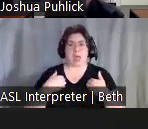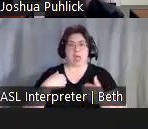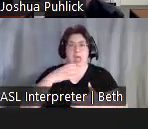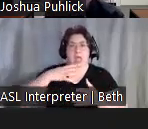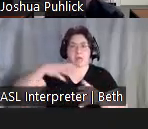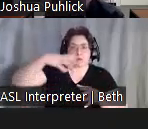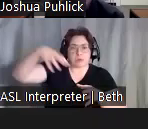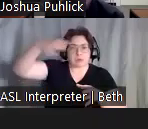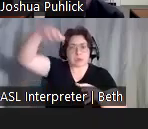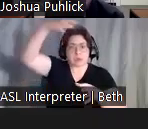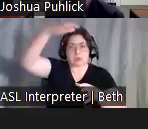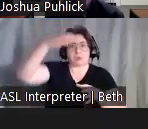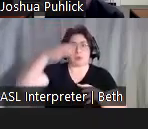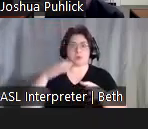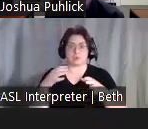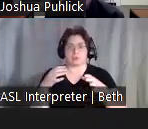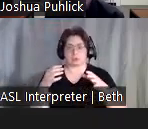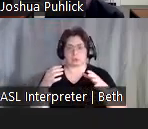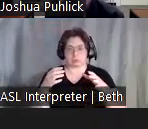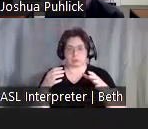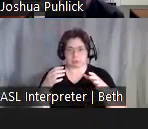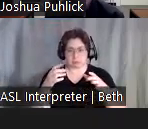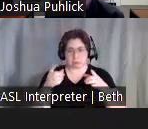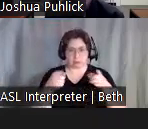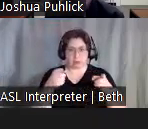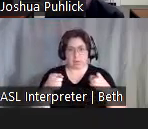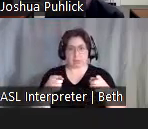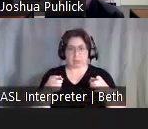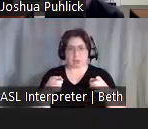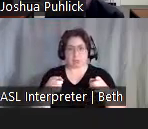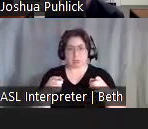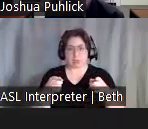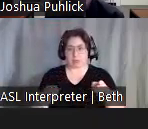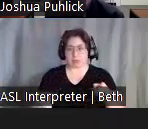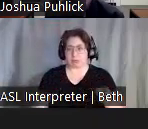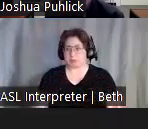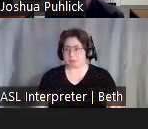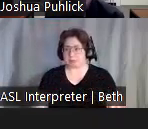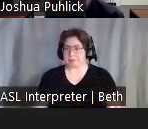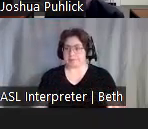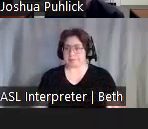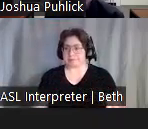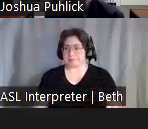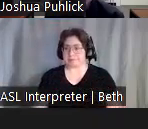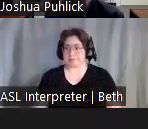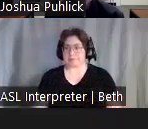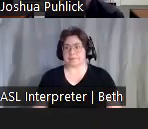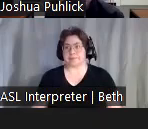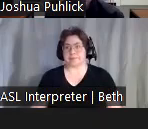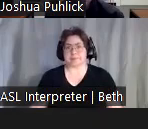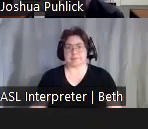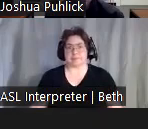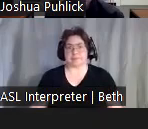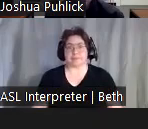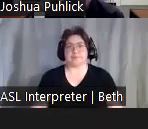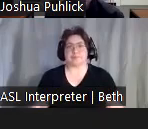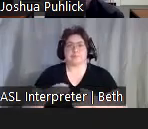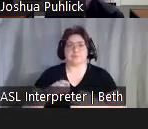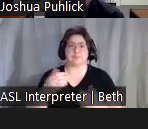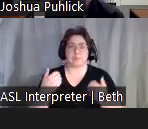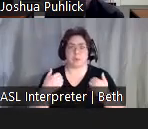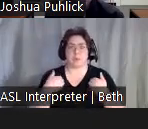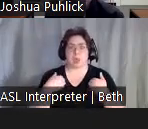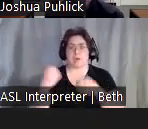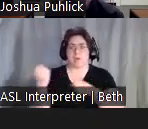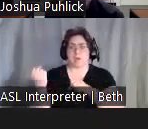things like that. But you know, here, you know, I think just because we have that strong